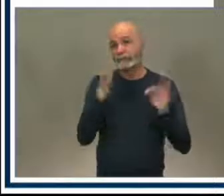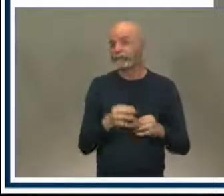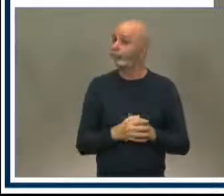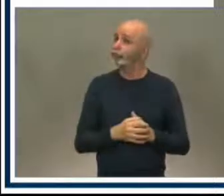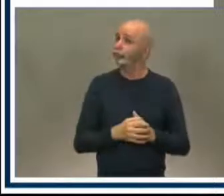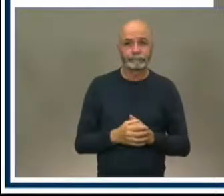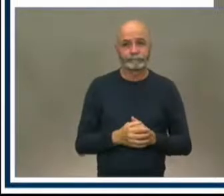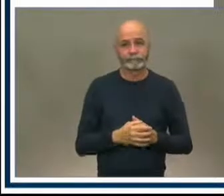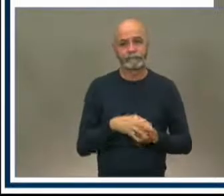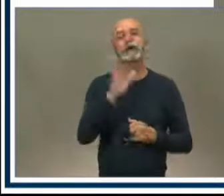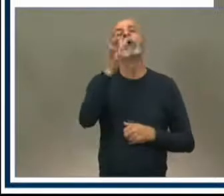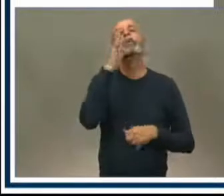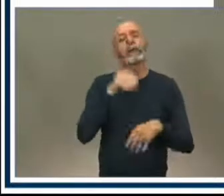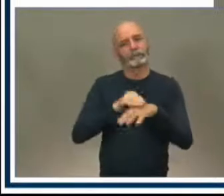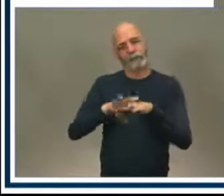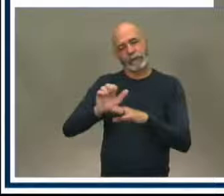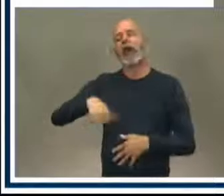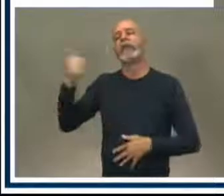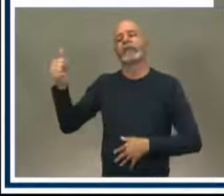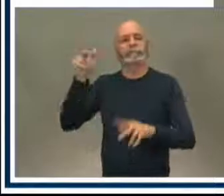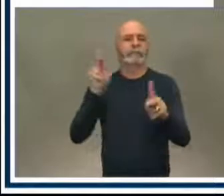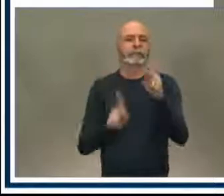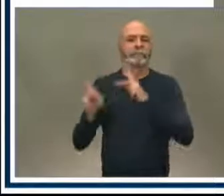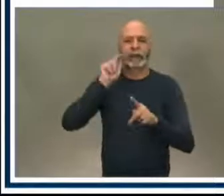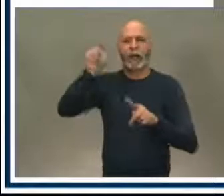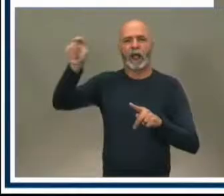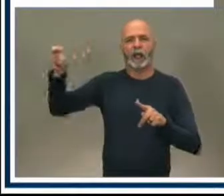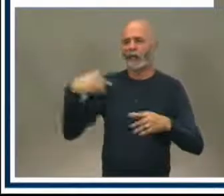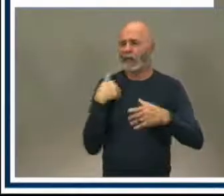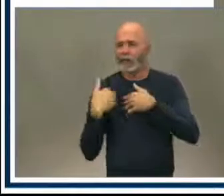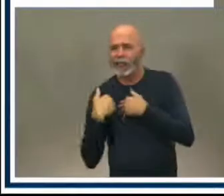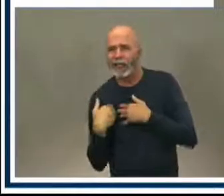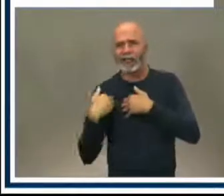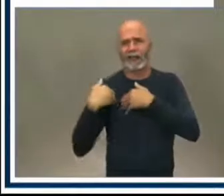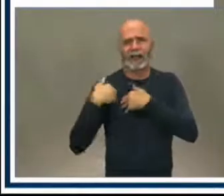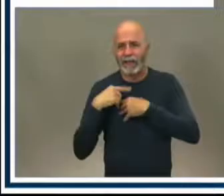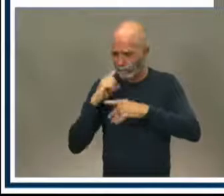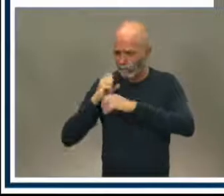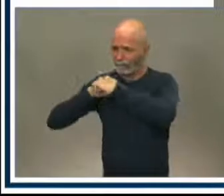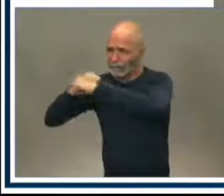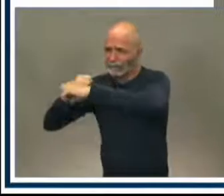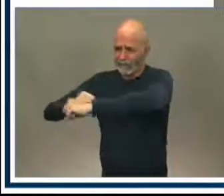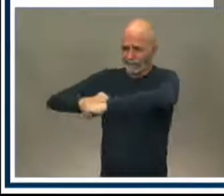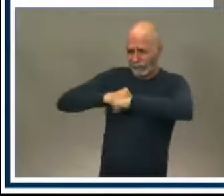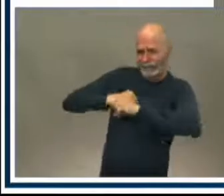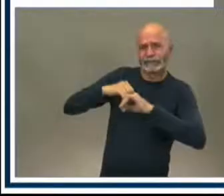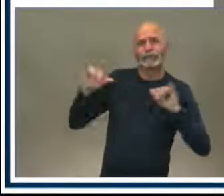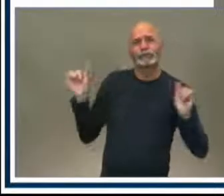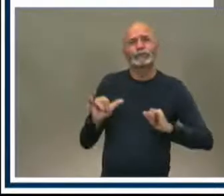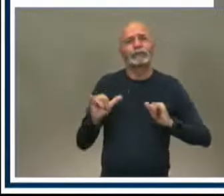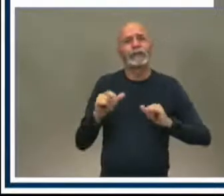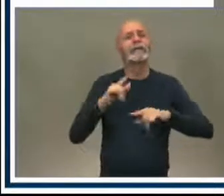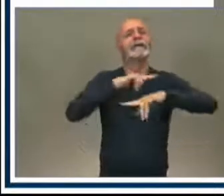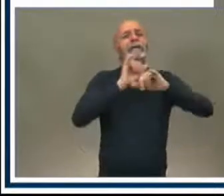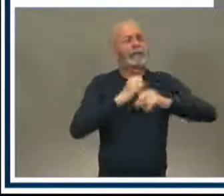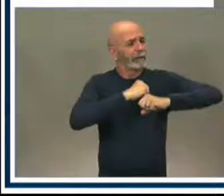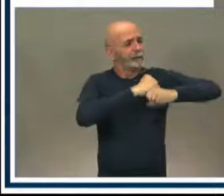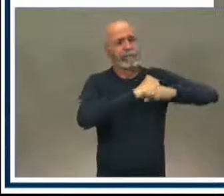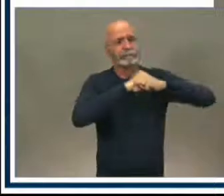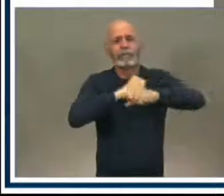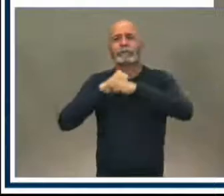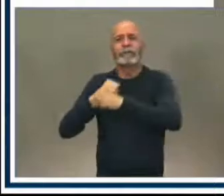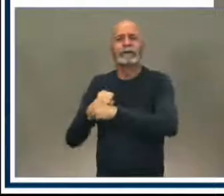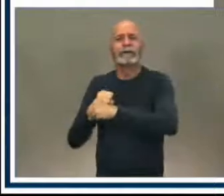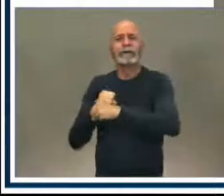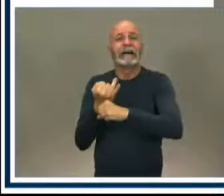to do our part to protect ourselves, our families and friends, and those people in our communities who truly